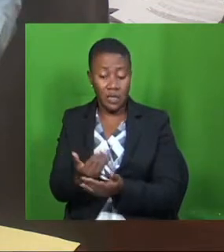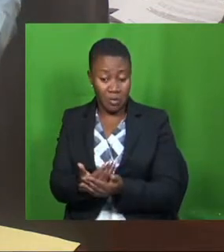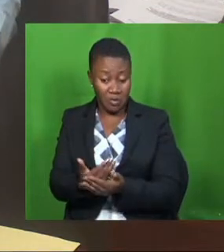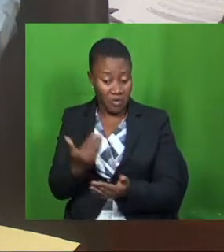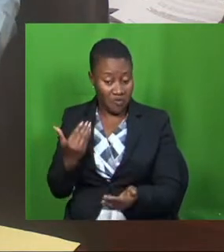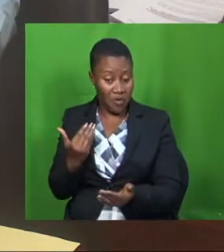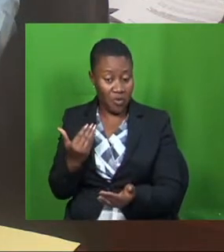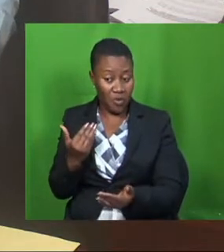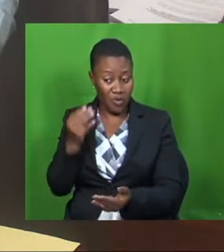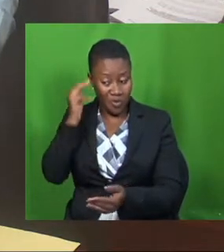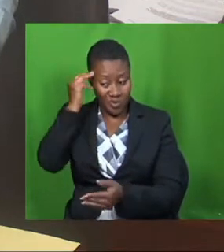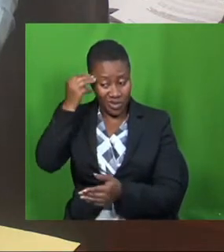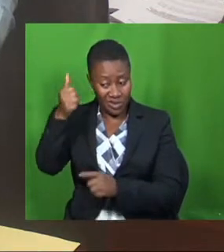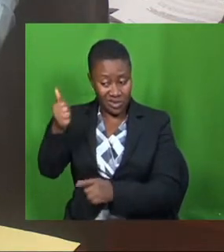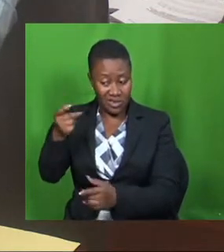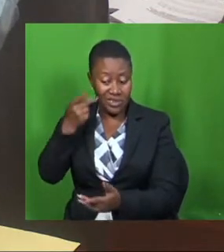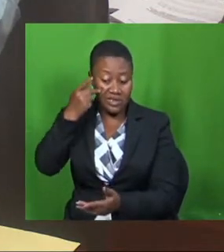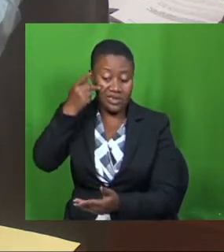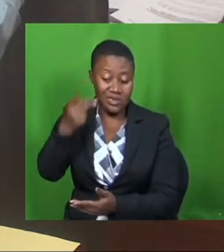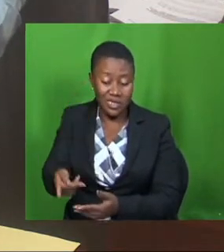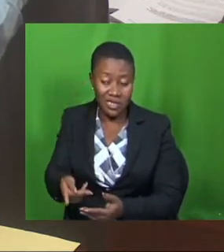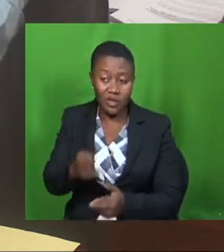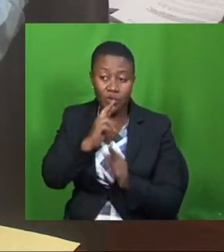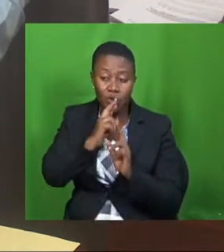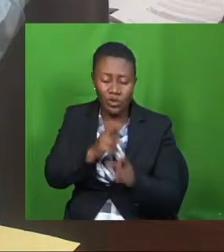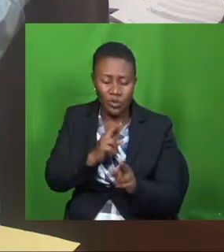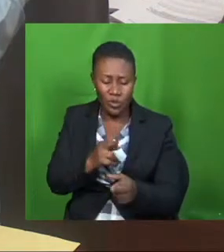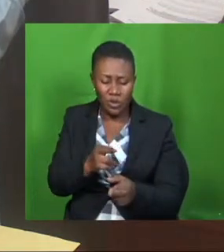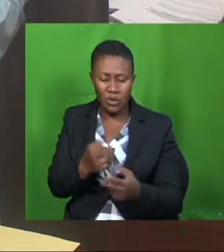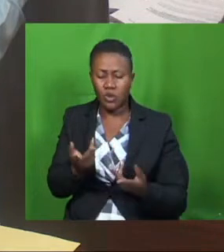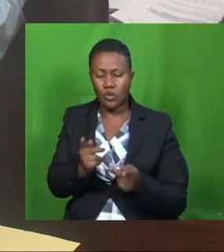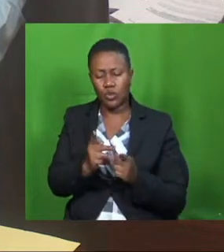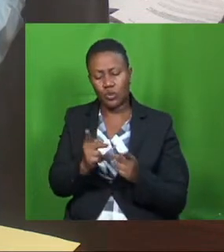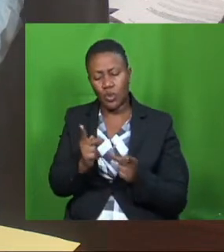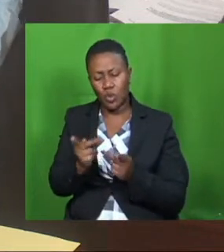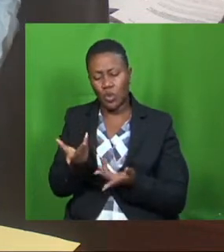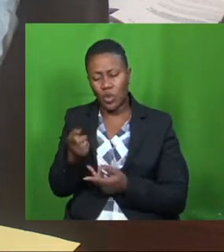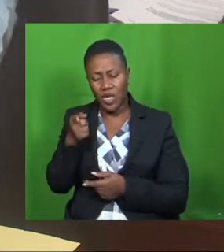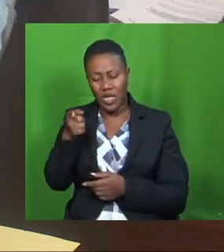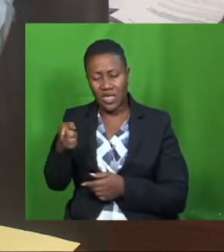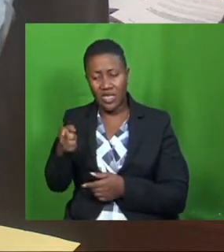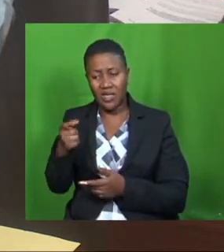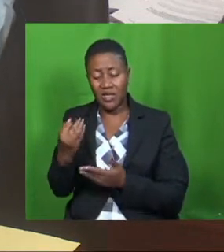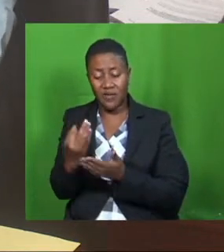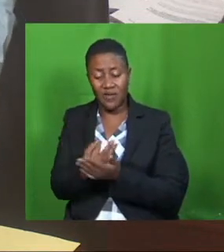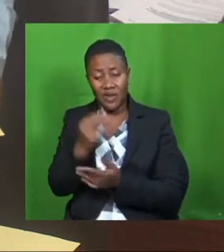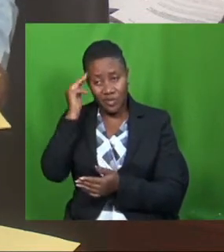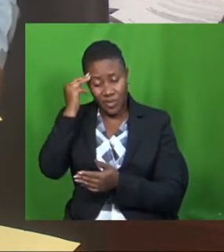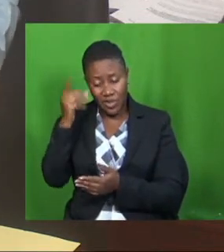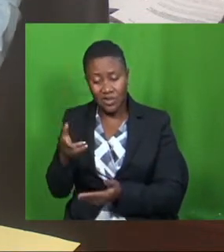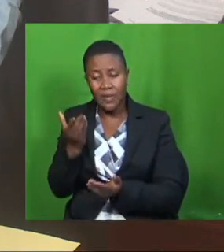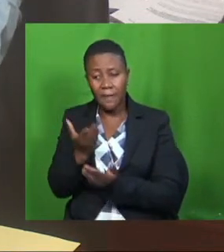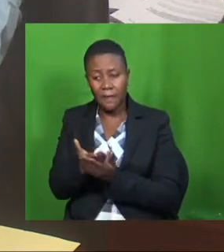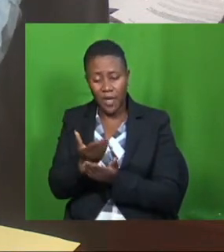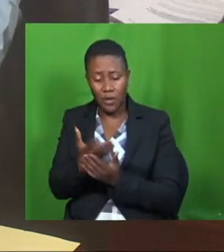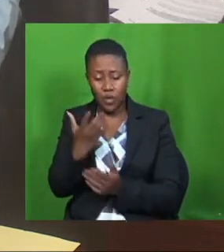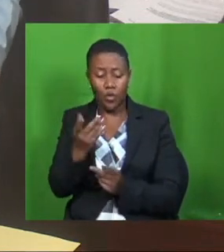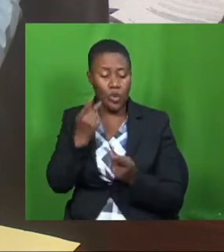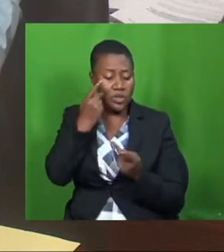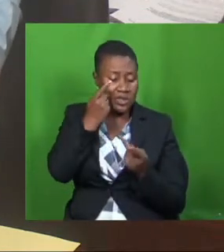COVID-19 expenditures that the minister, as I'm told, is required to